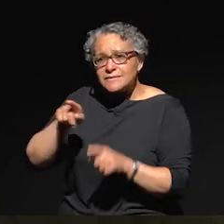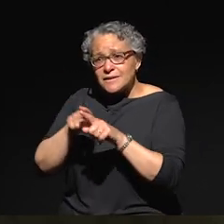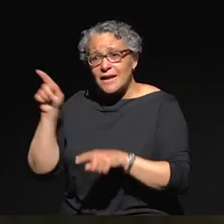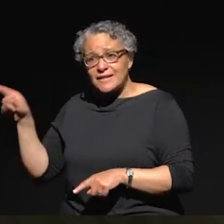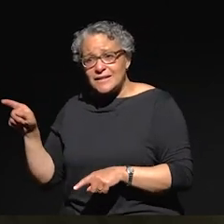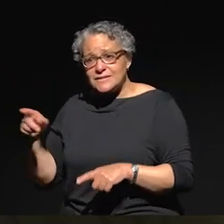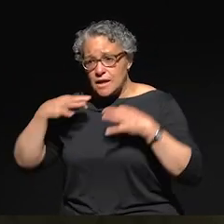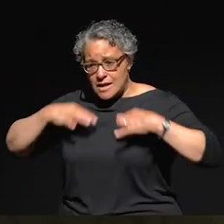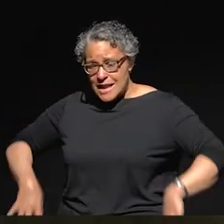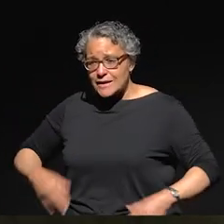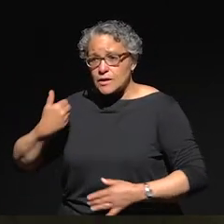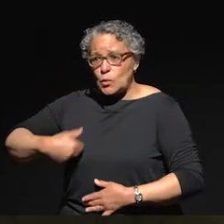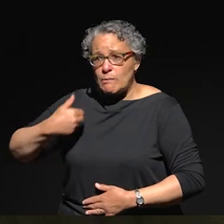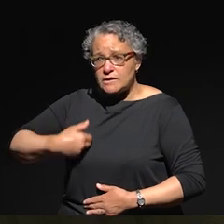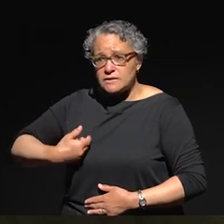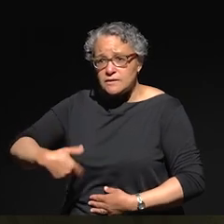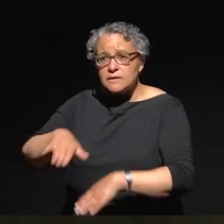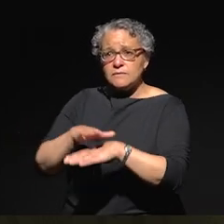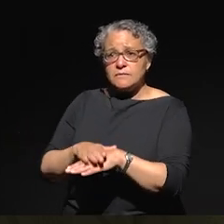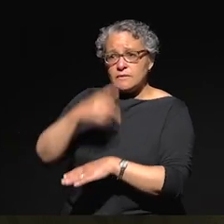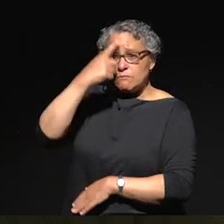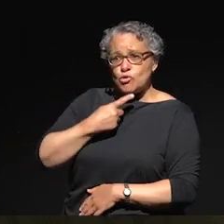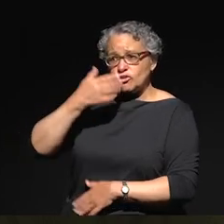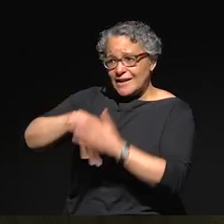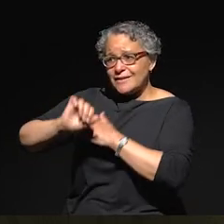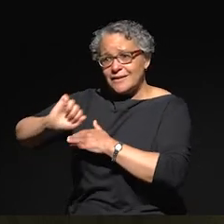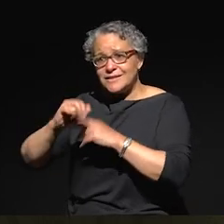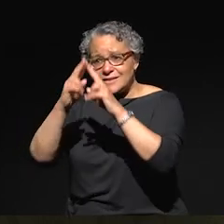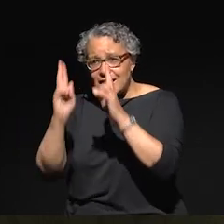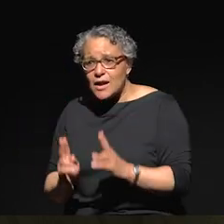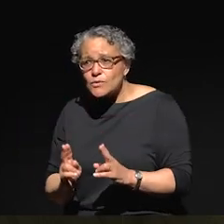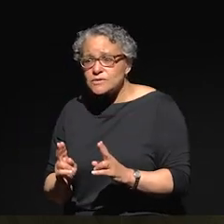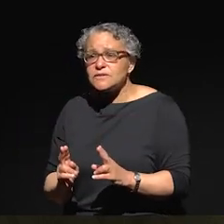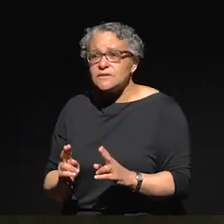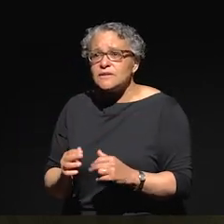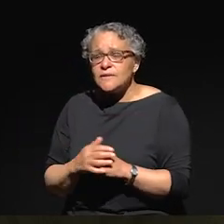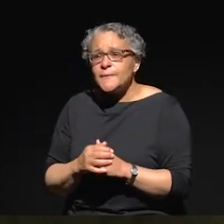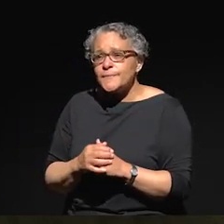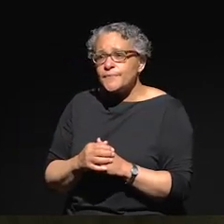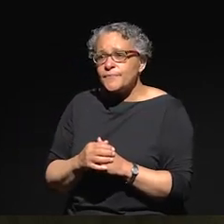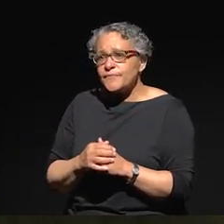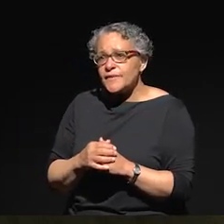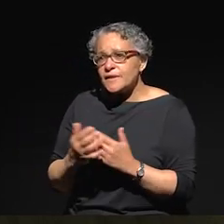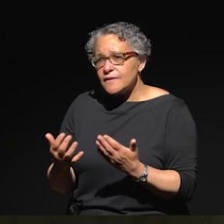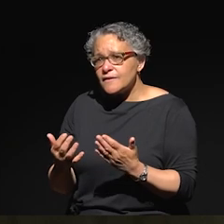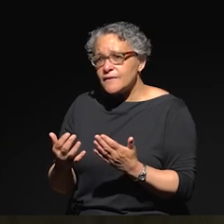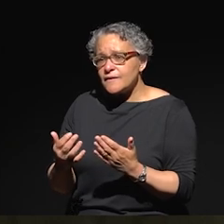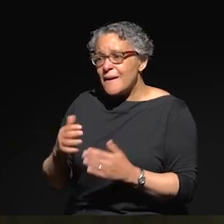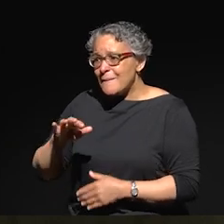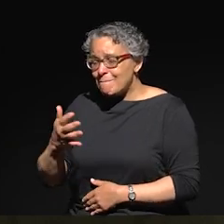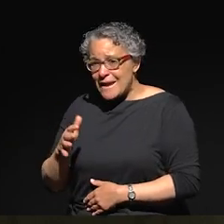naked woman sitting, a portrait, in his house. Again, it's a generation later. And this may